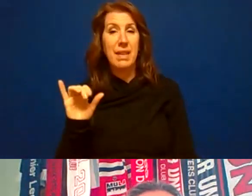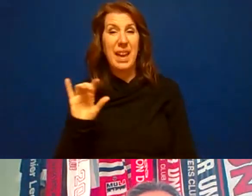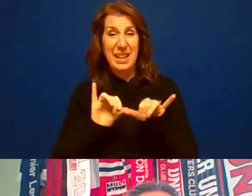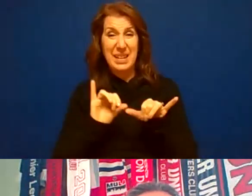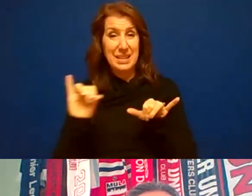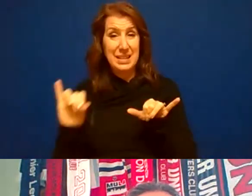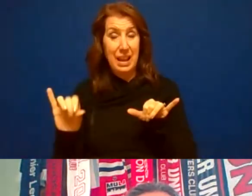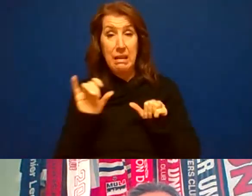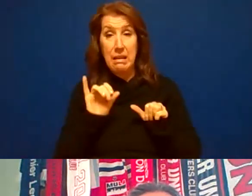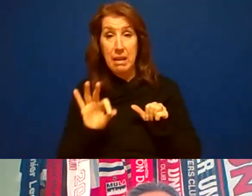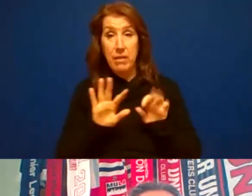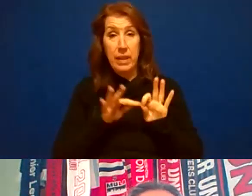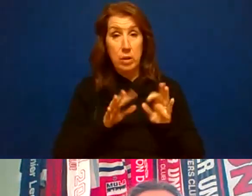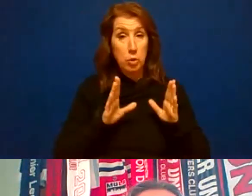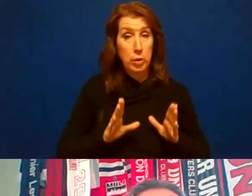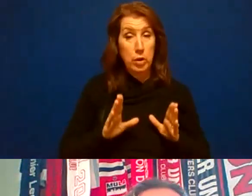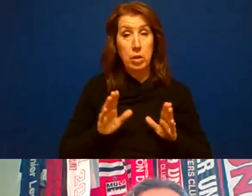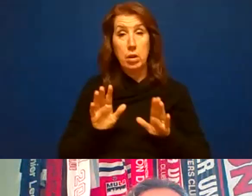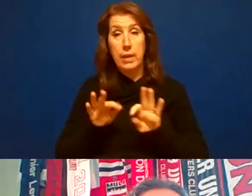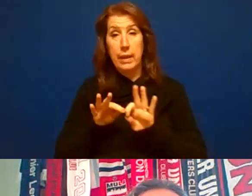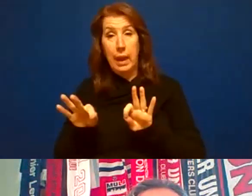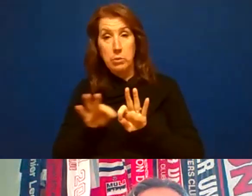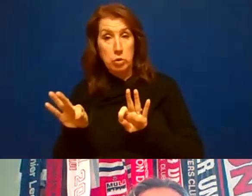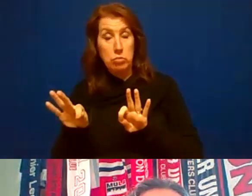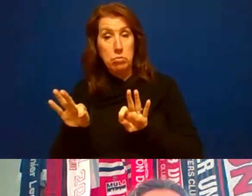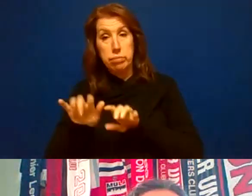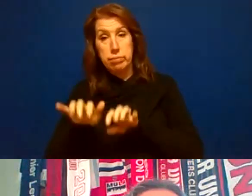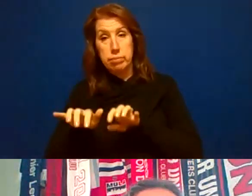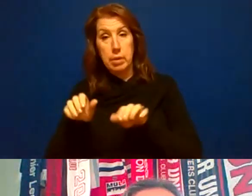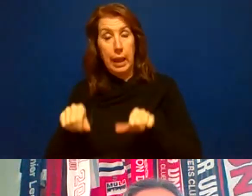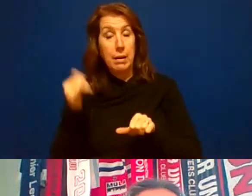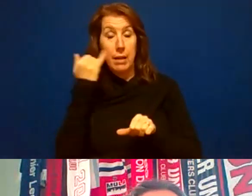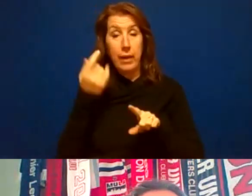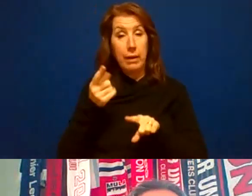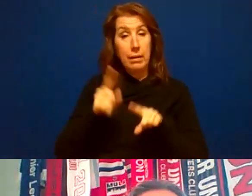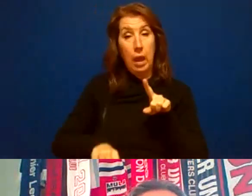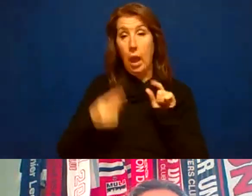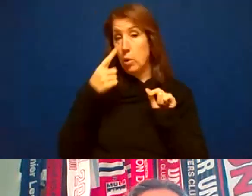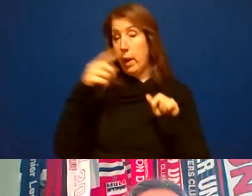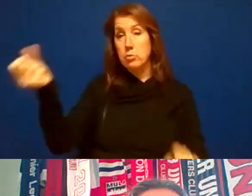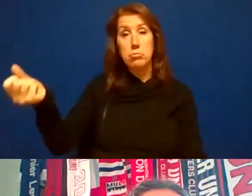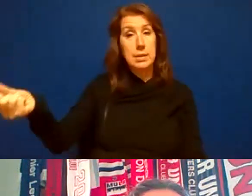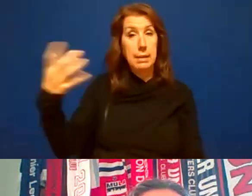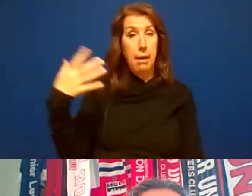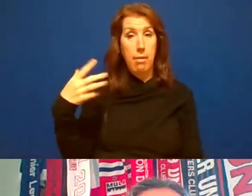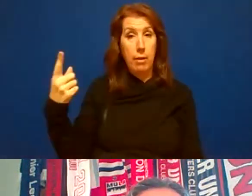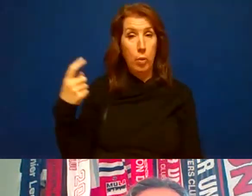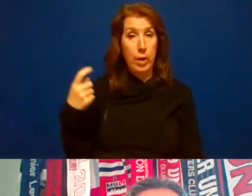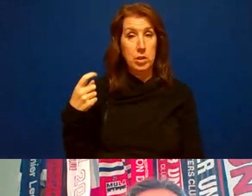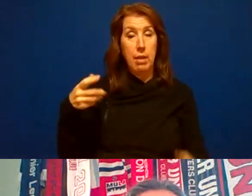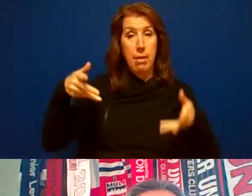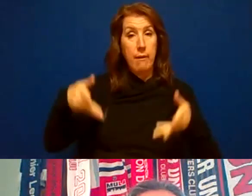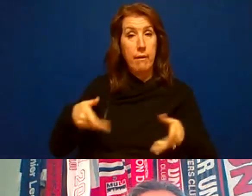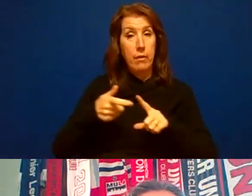if the captioner and interpreters can, but if they can't, I'd be happy if you sent us the questions that remained from the